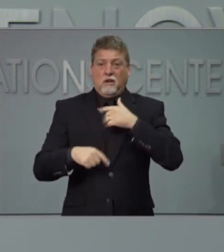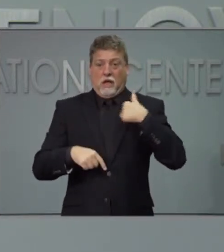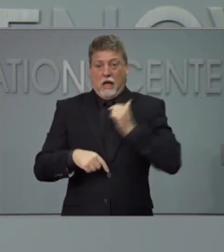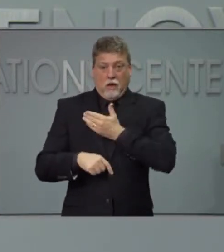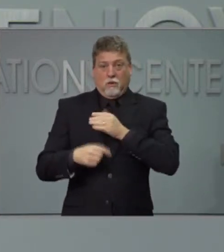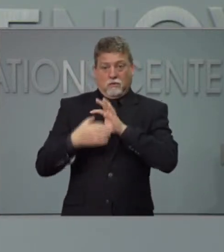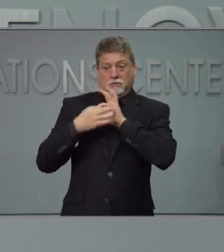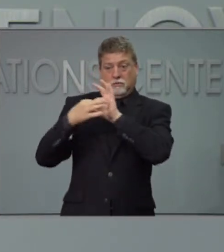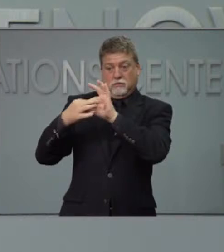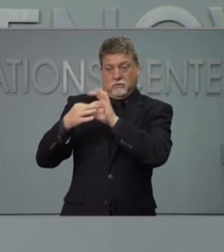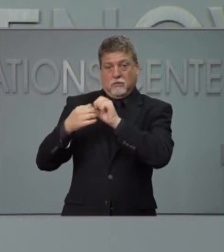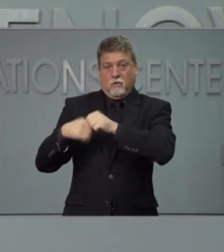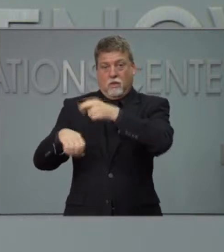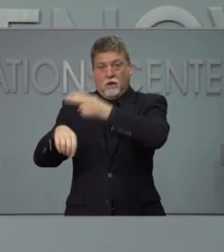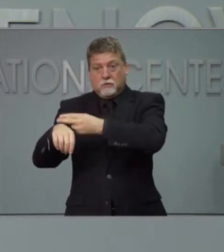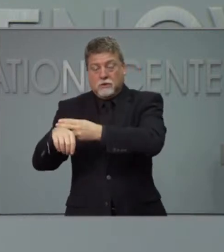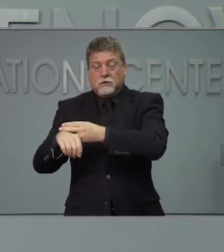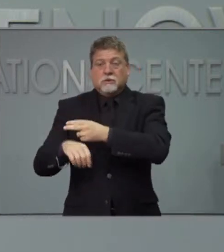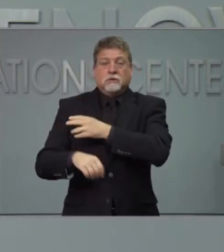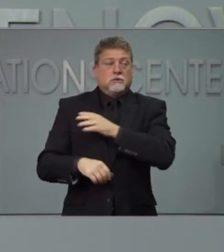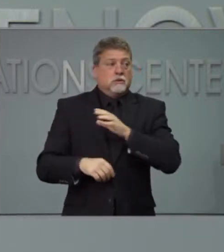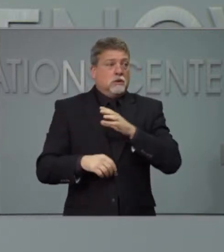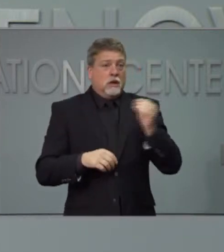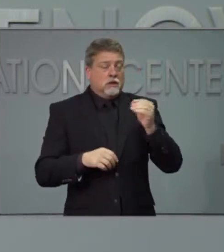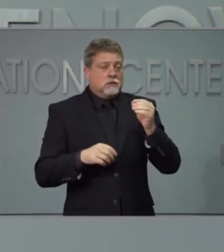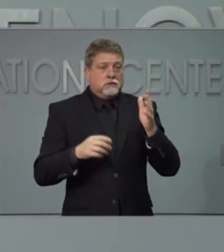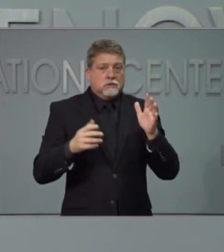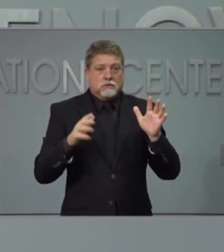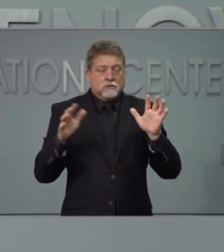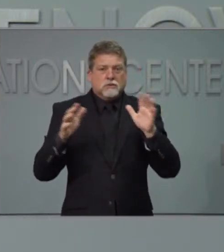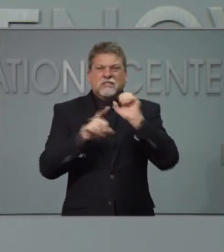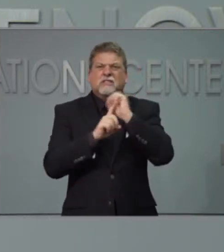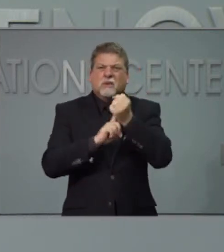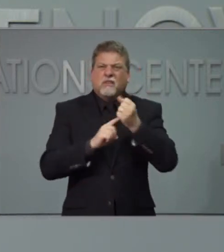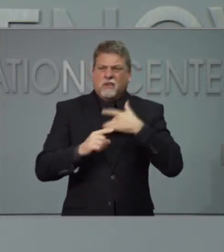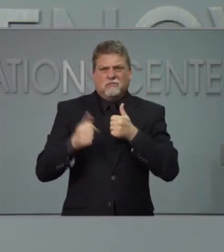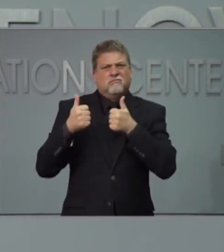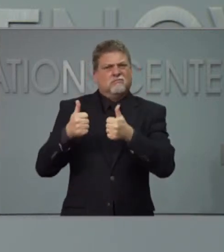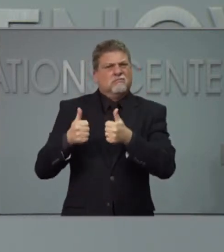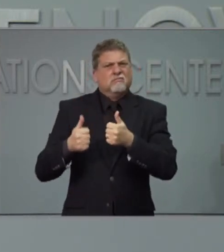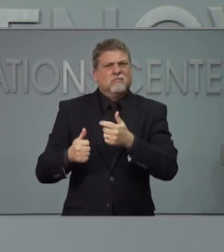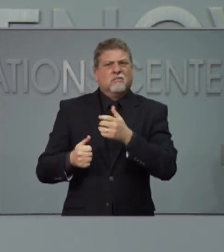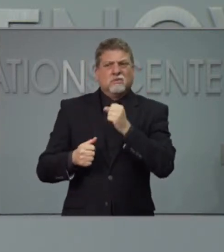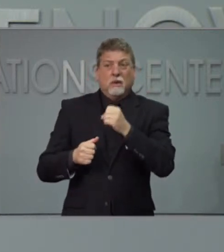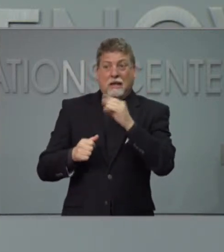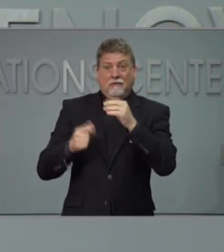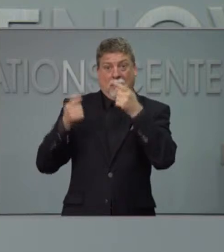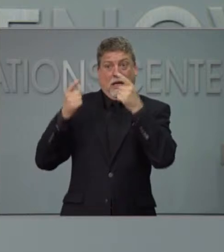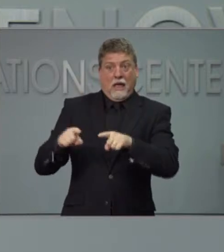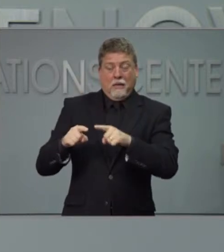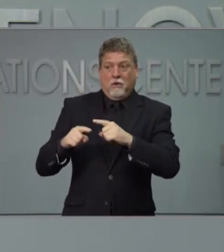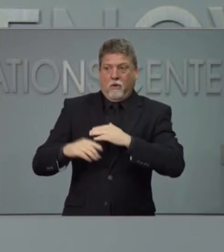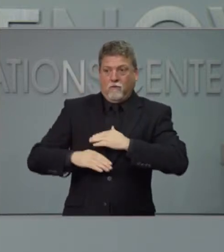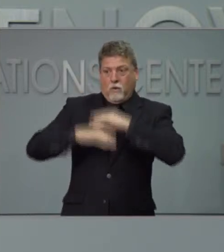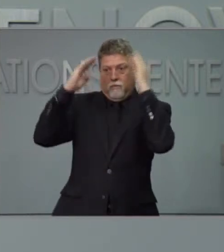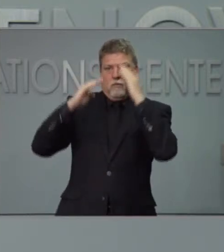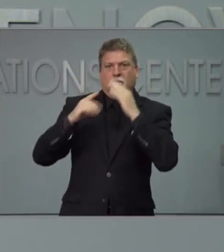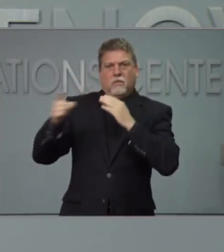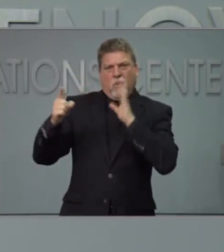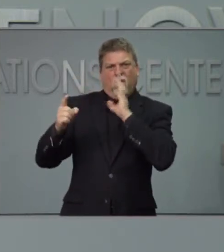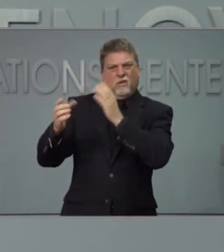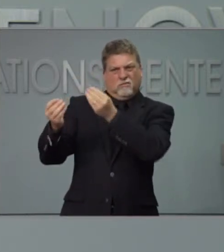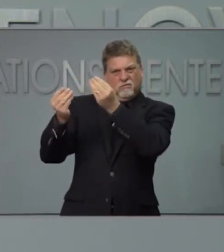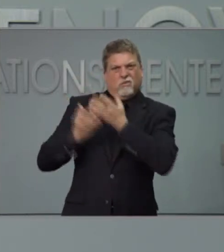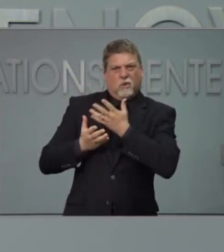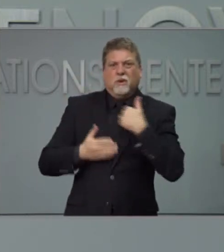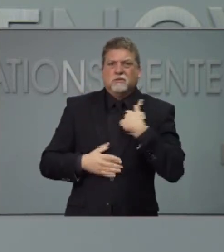to manage our current capacity as well as surge beyond the current capacity that we know our hospitals have. It will be hard work, which